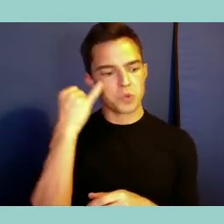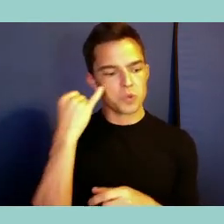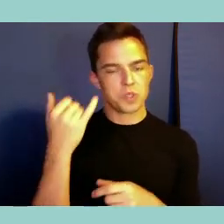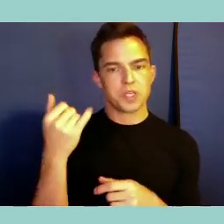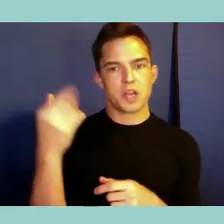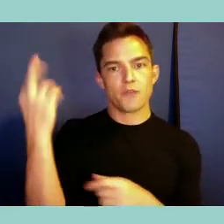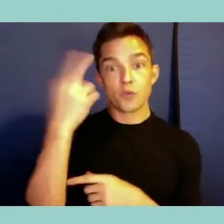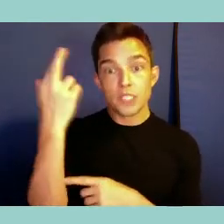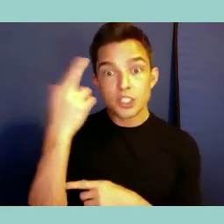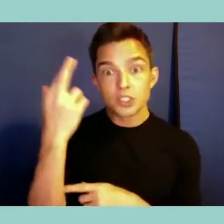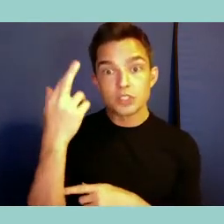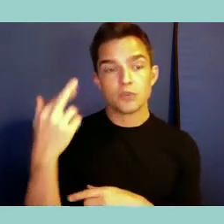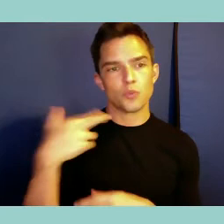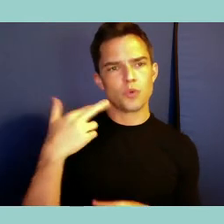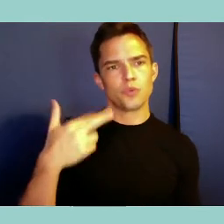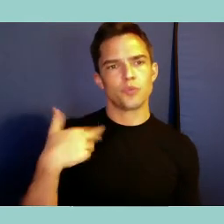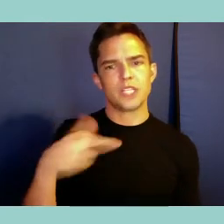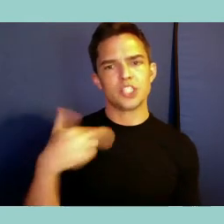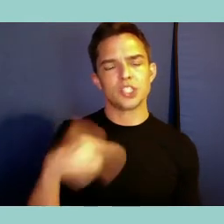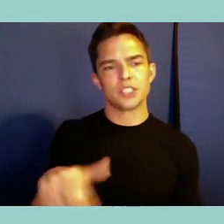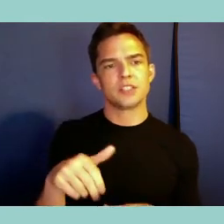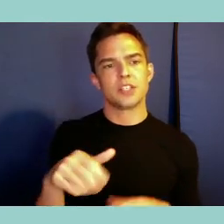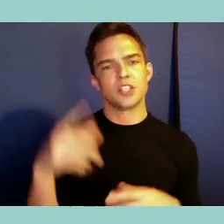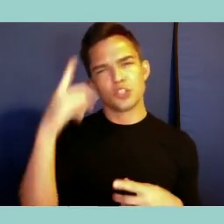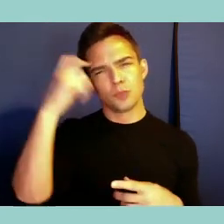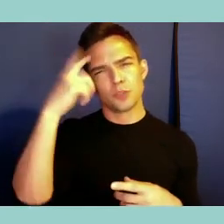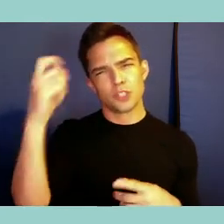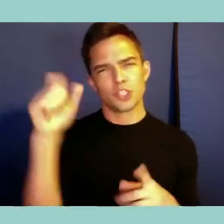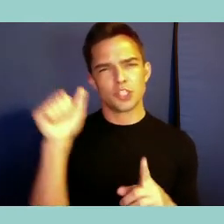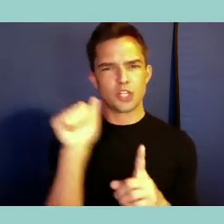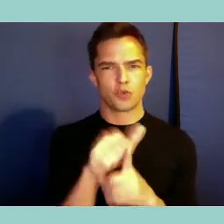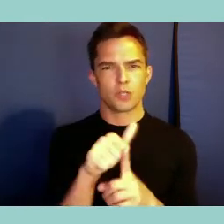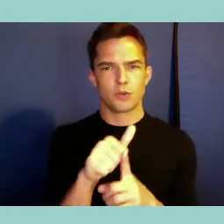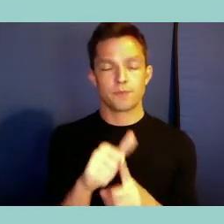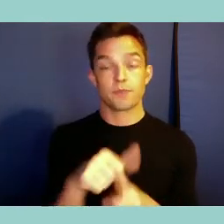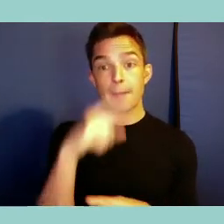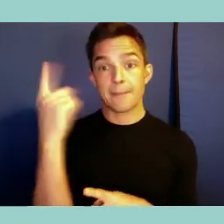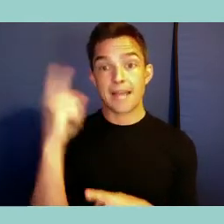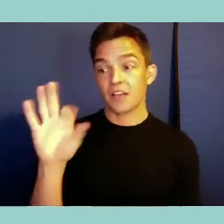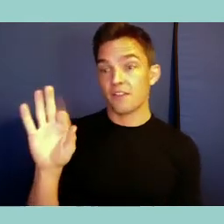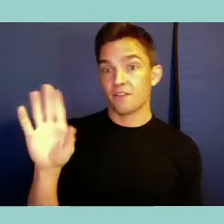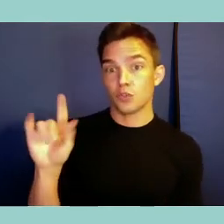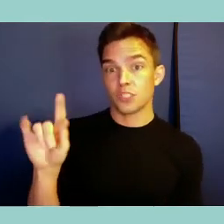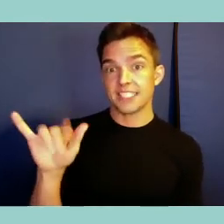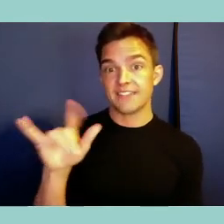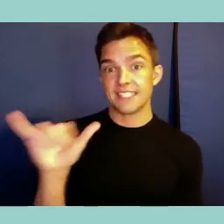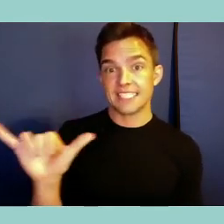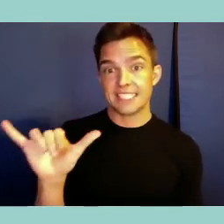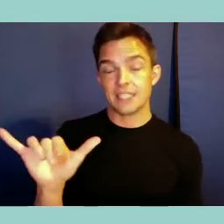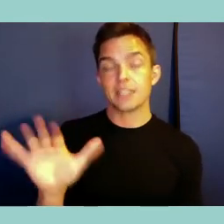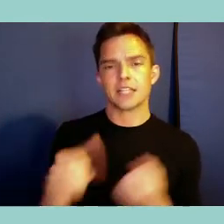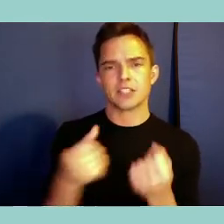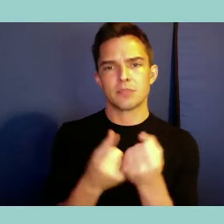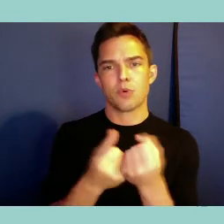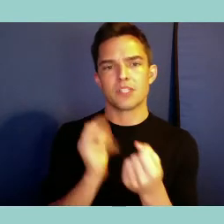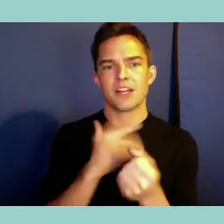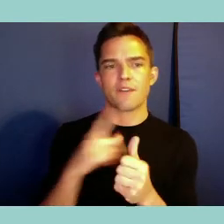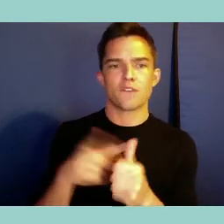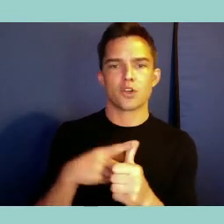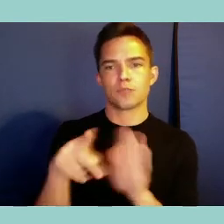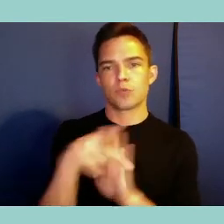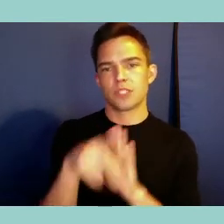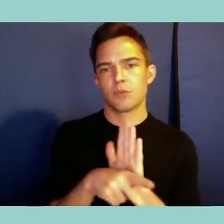religiosity, superstition, and trickery. Black fugitivity is supported by our first